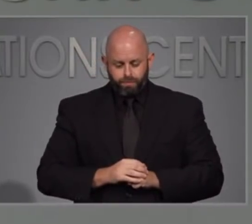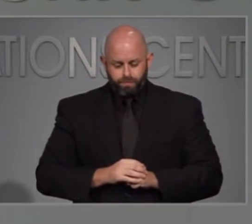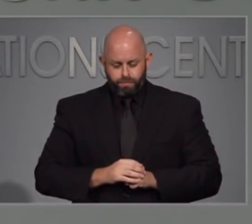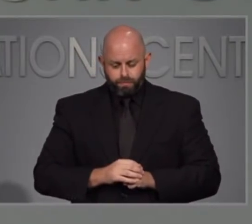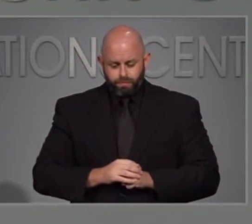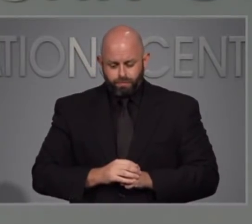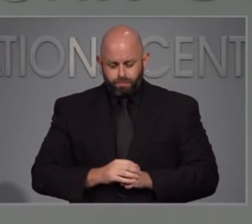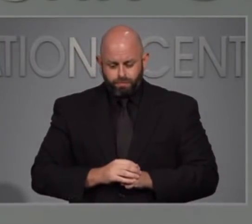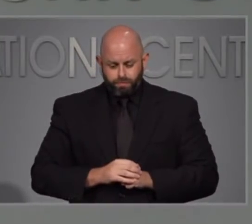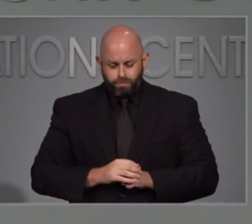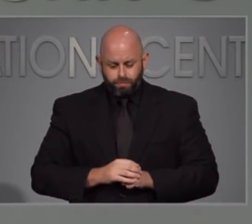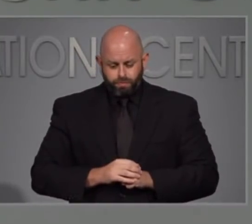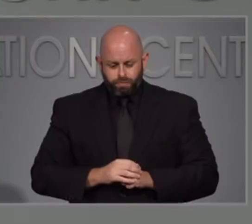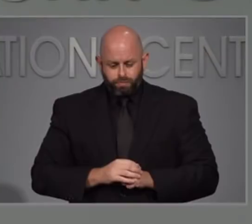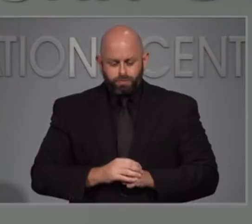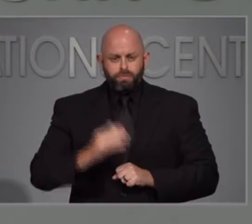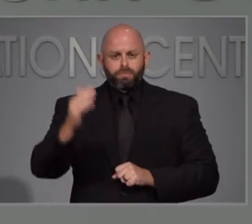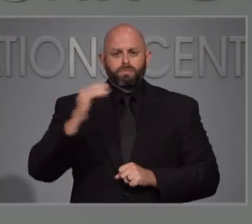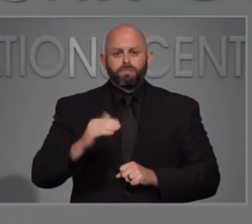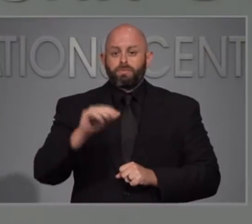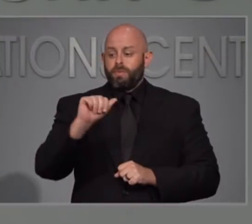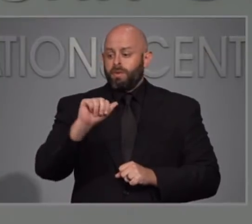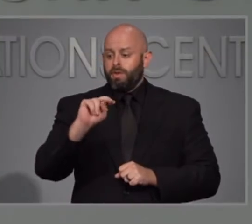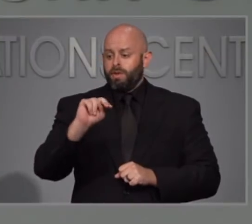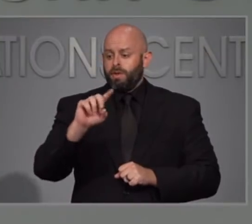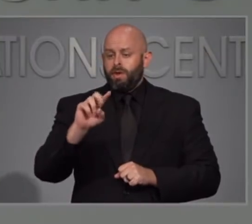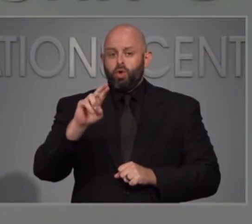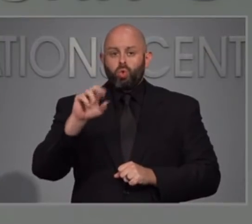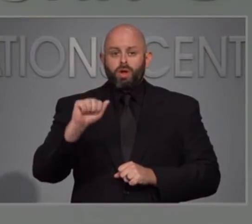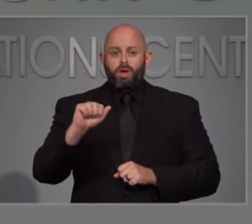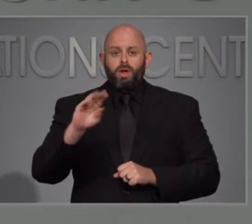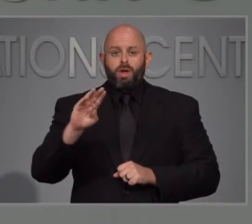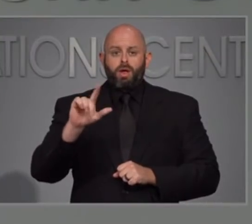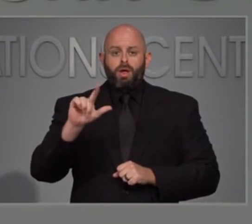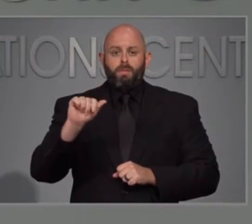Our next question is from Andrea Blanford with ABC 11.